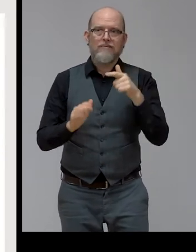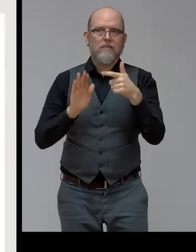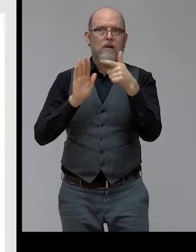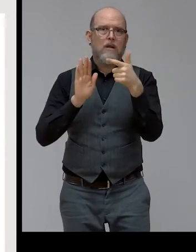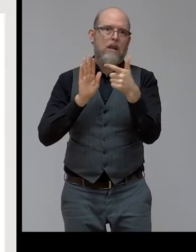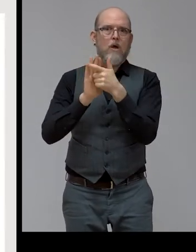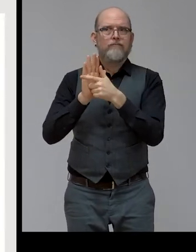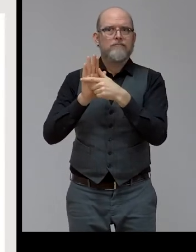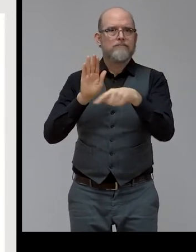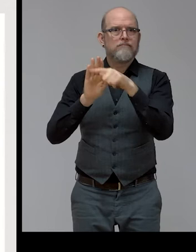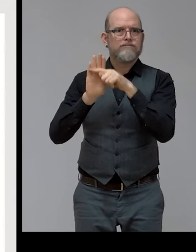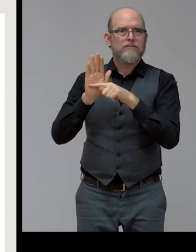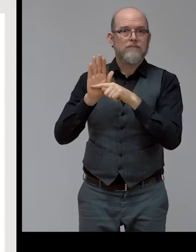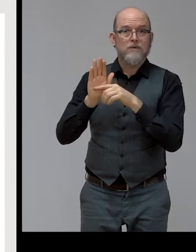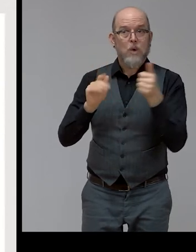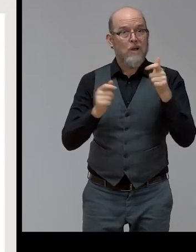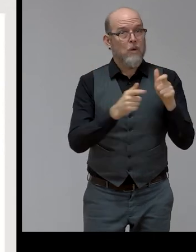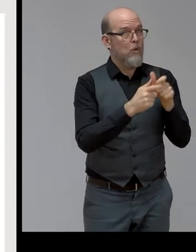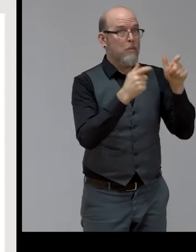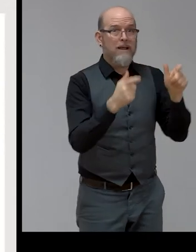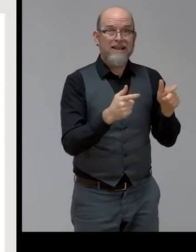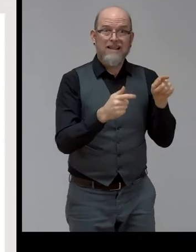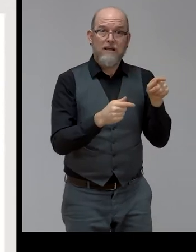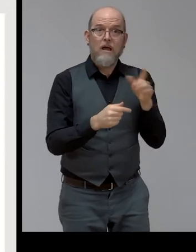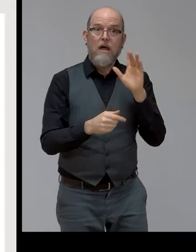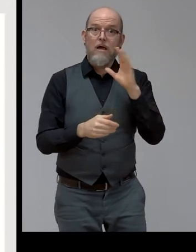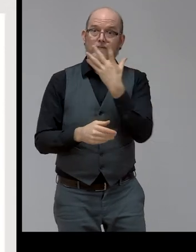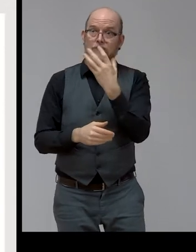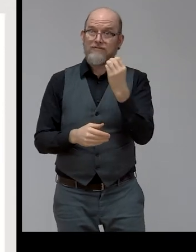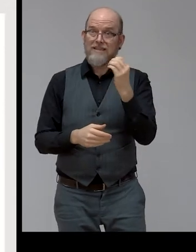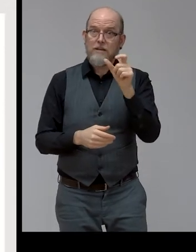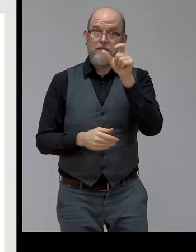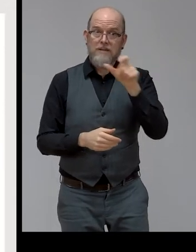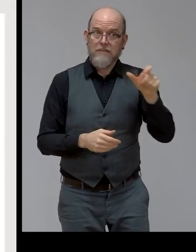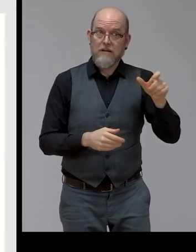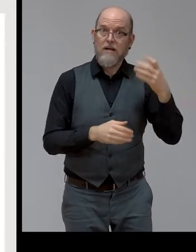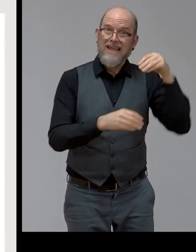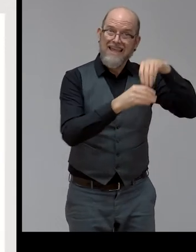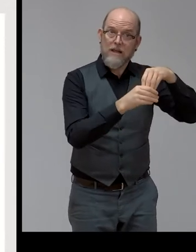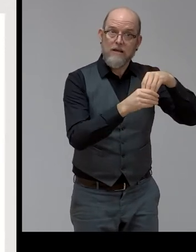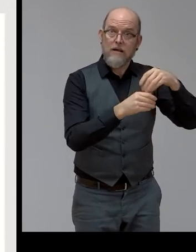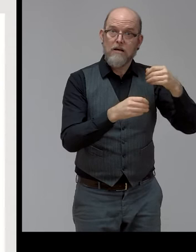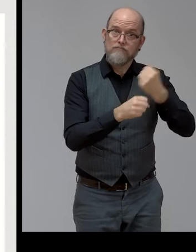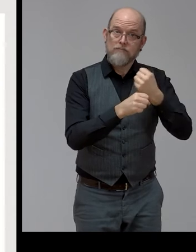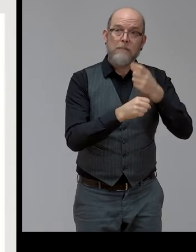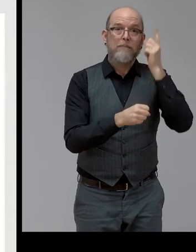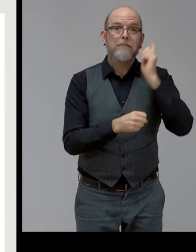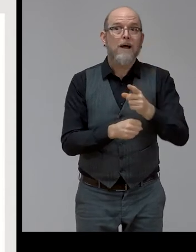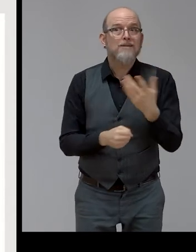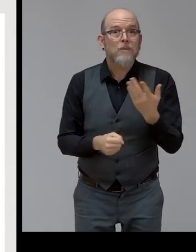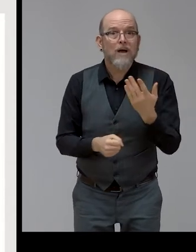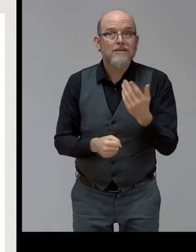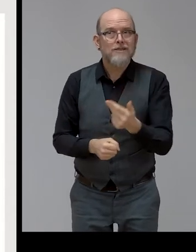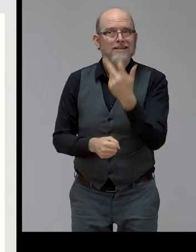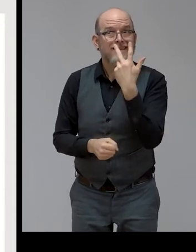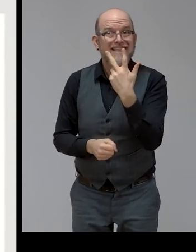public authority, if they have more than 50 employees, at least 3% of the employees